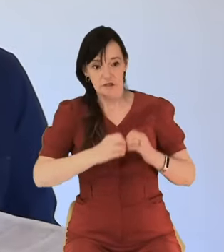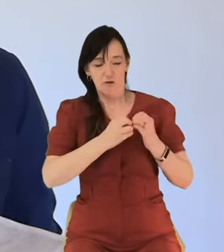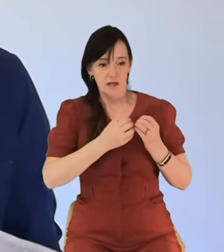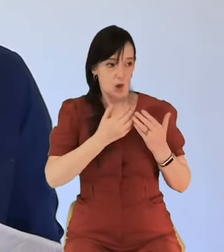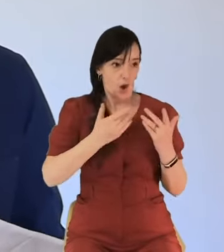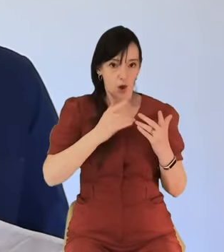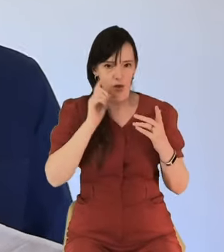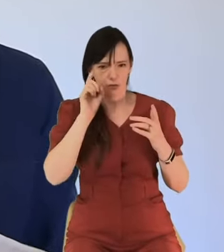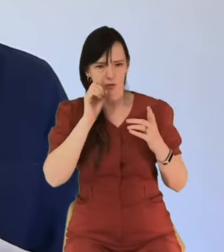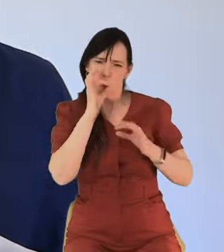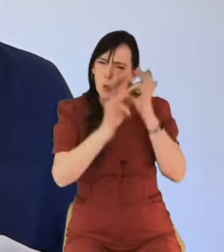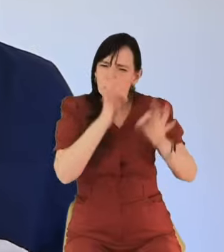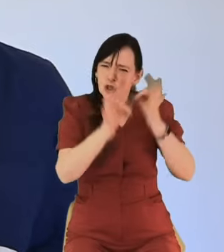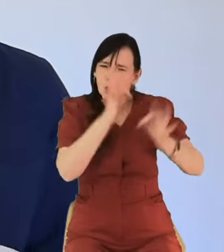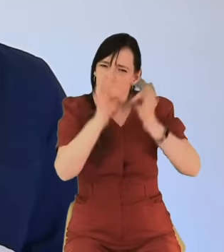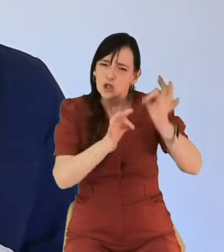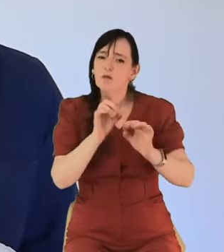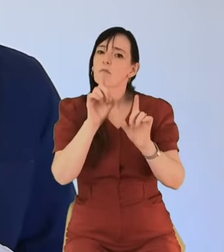see what a relief it is?